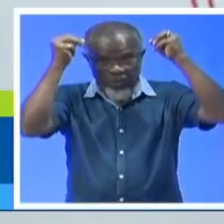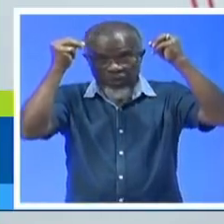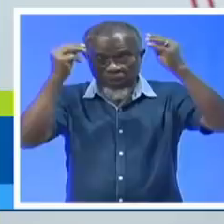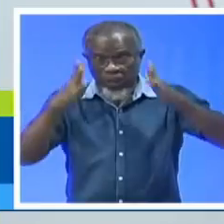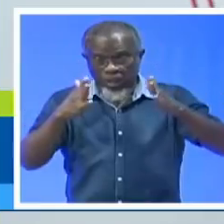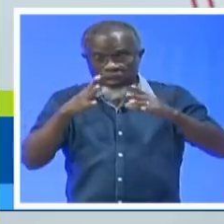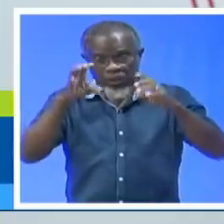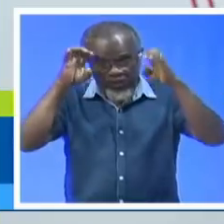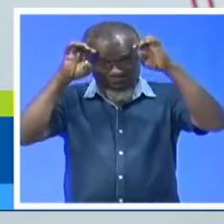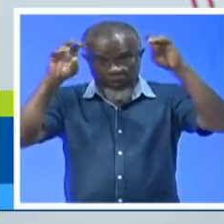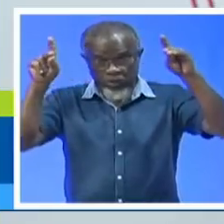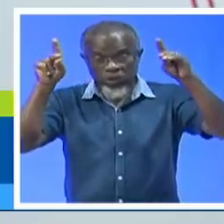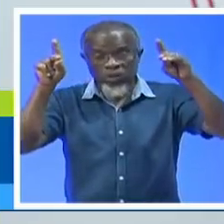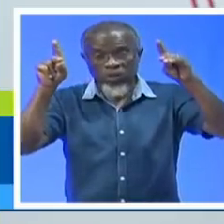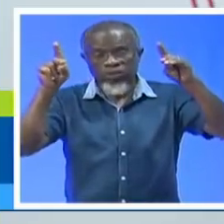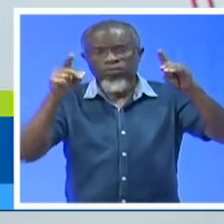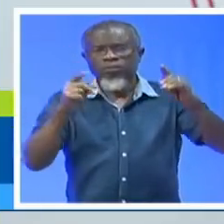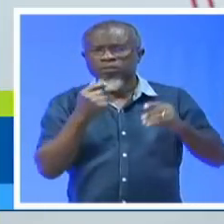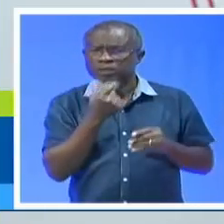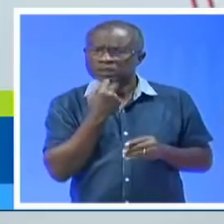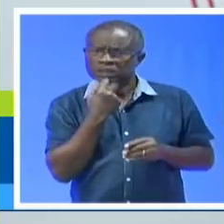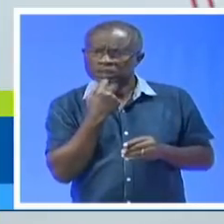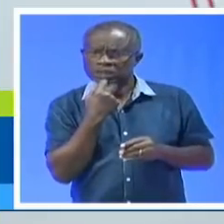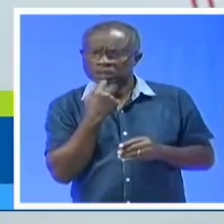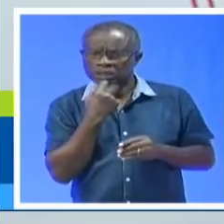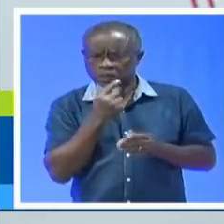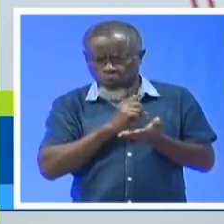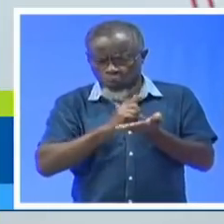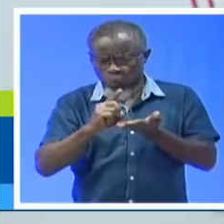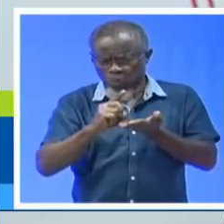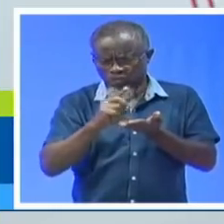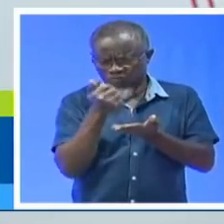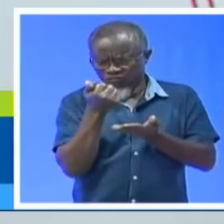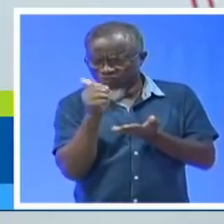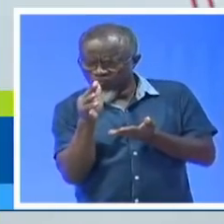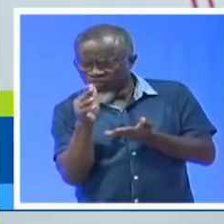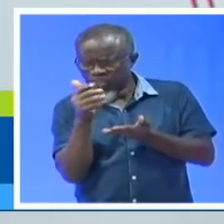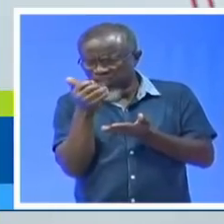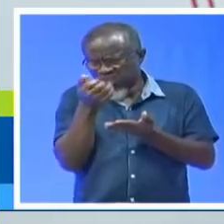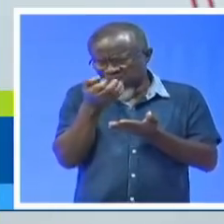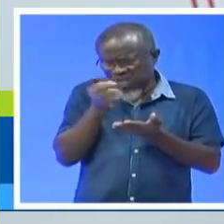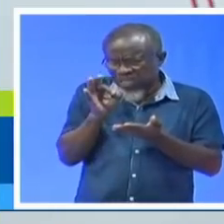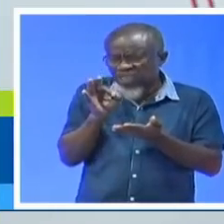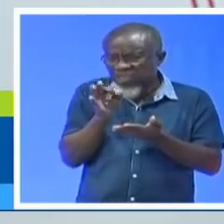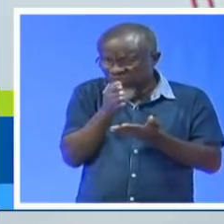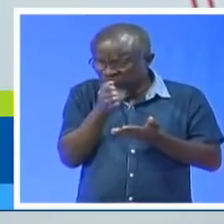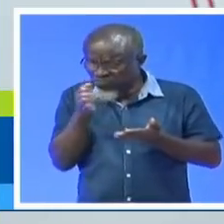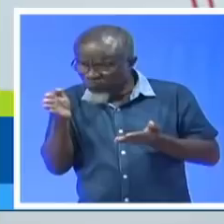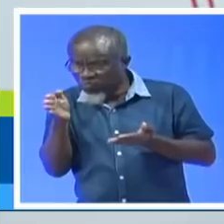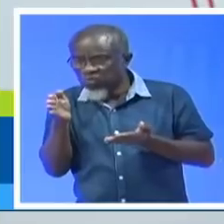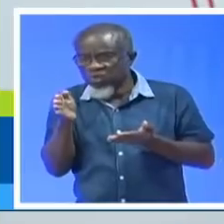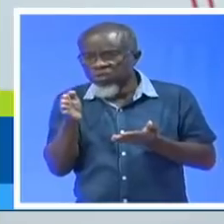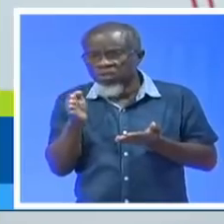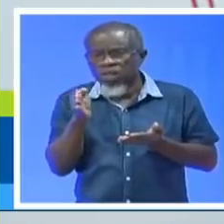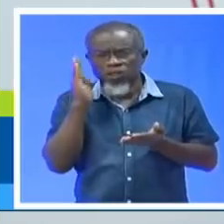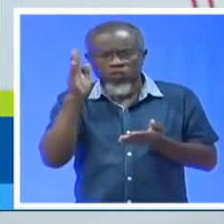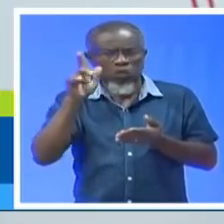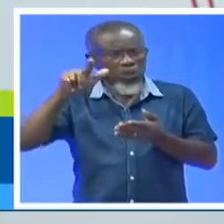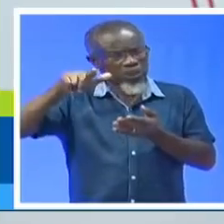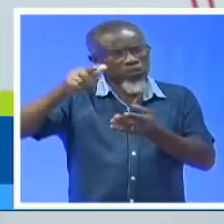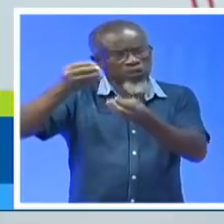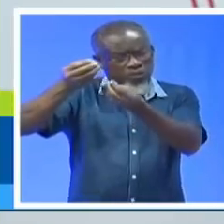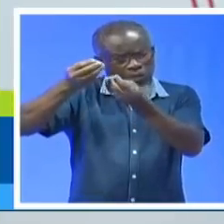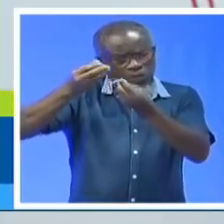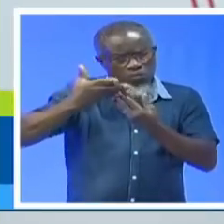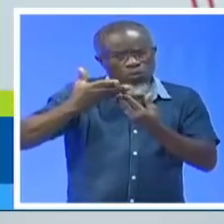Education, is week 15 to 19th. I spoke to her this morning. She will send me an updated report. So I'm